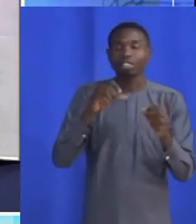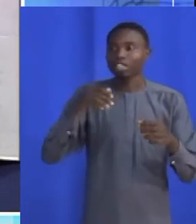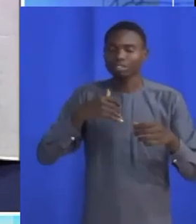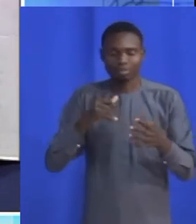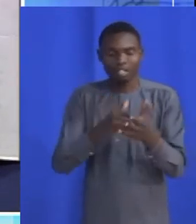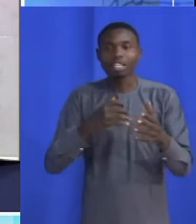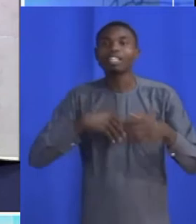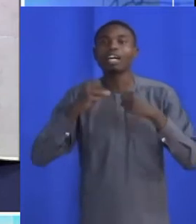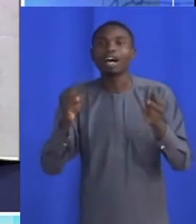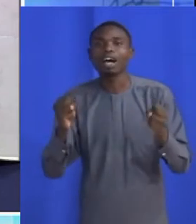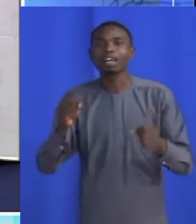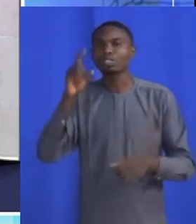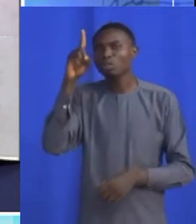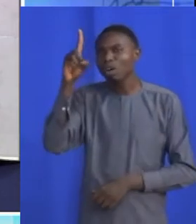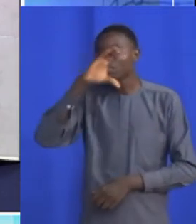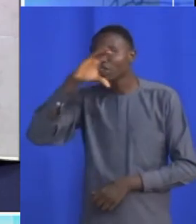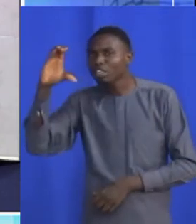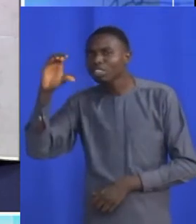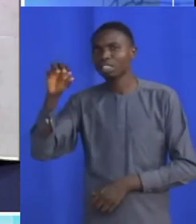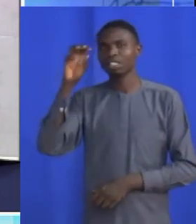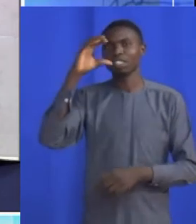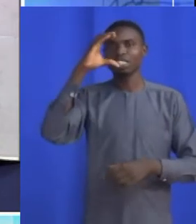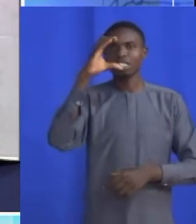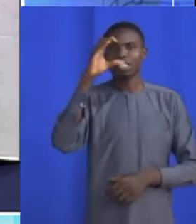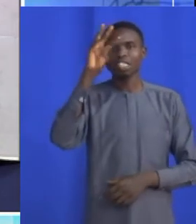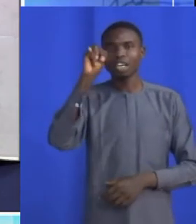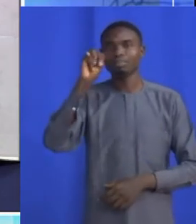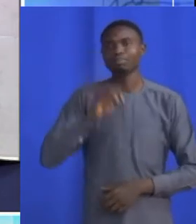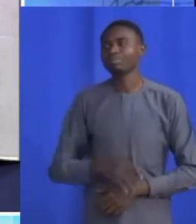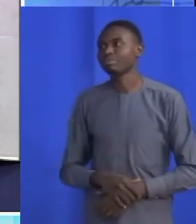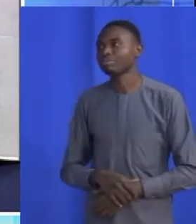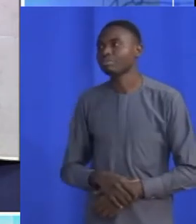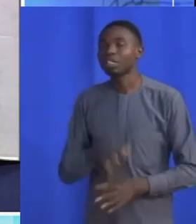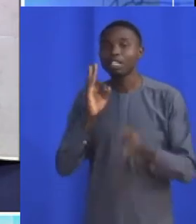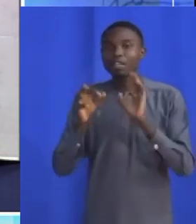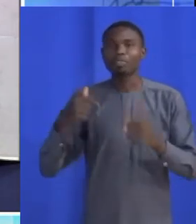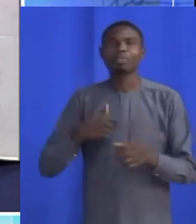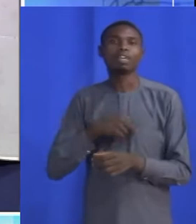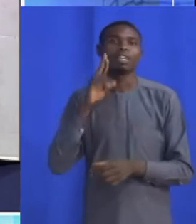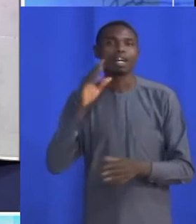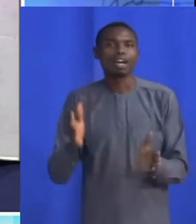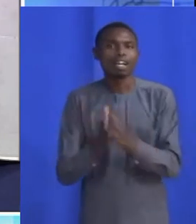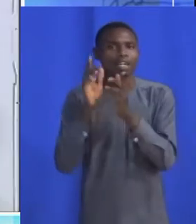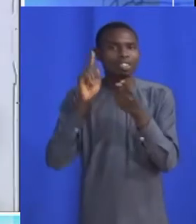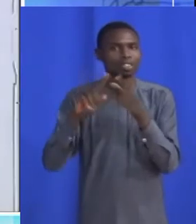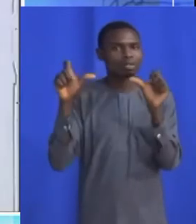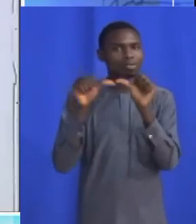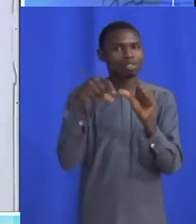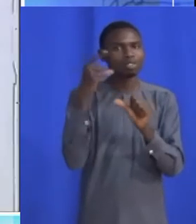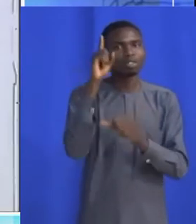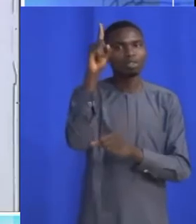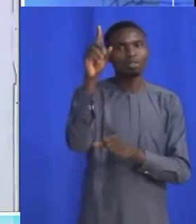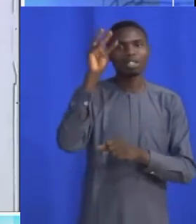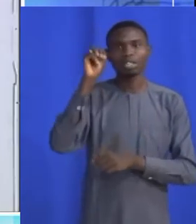and regulations of the country, according to the stipulated laws in the constitution. You still remember our